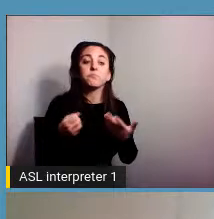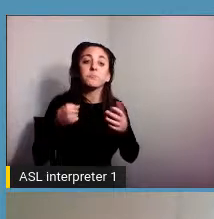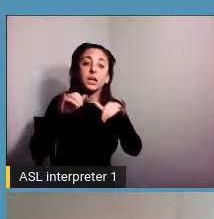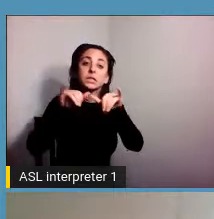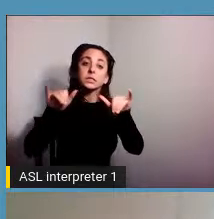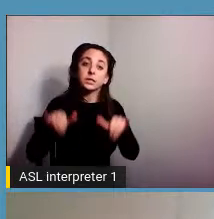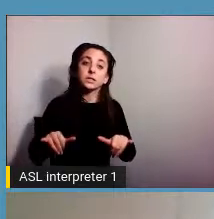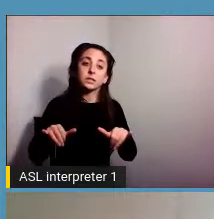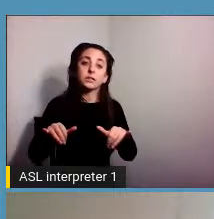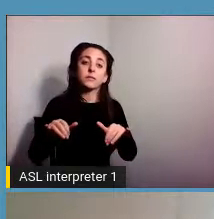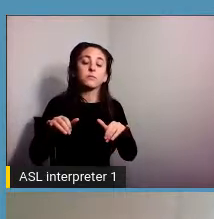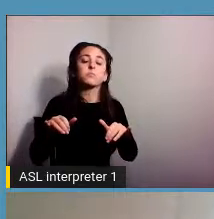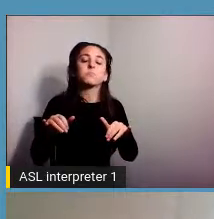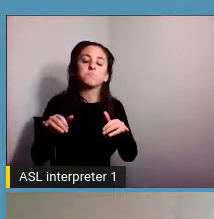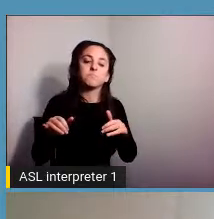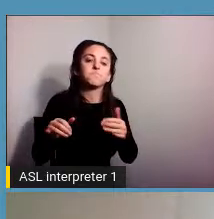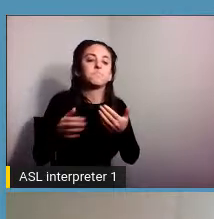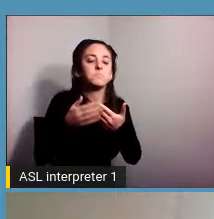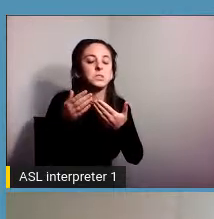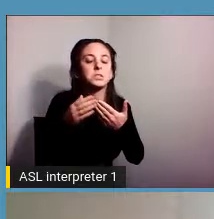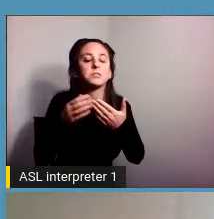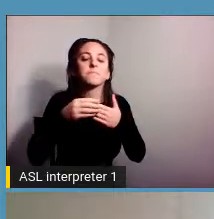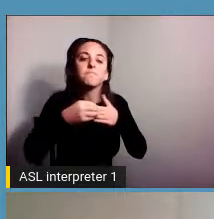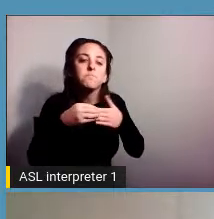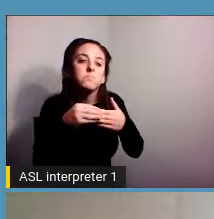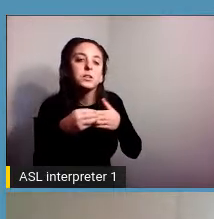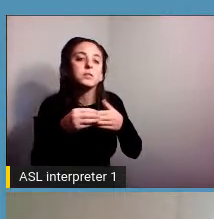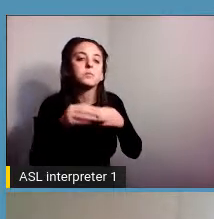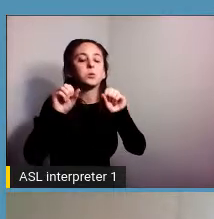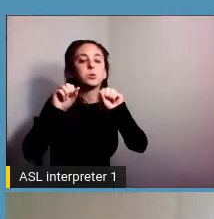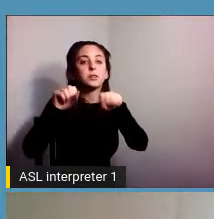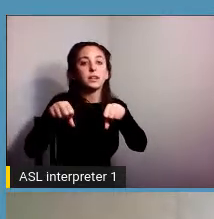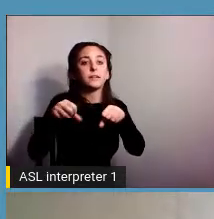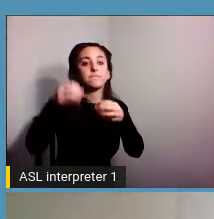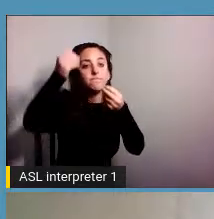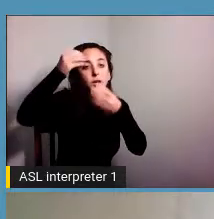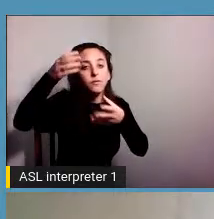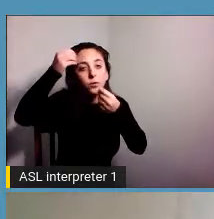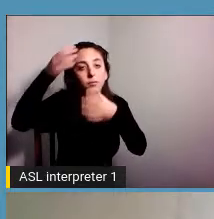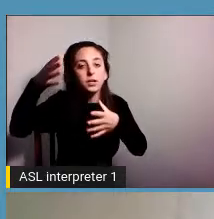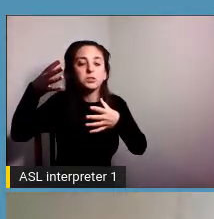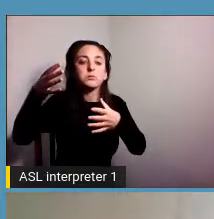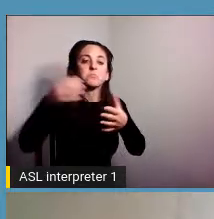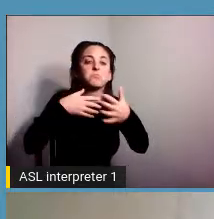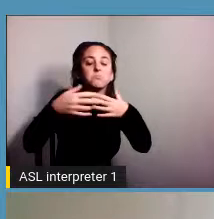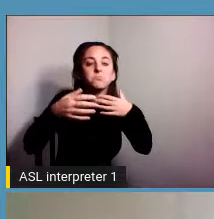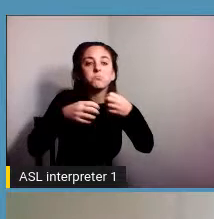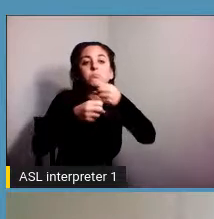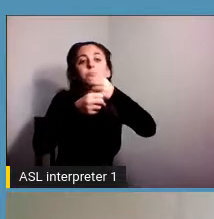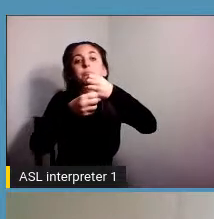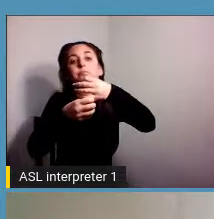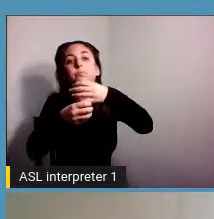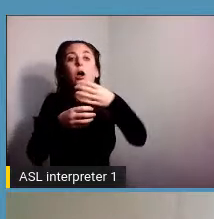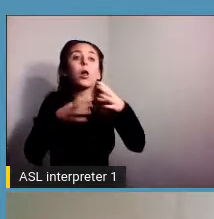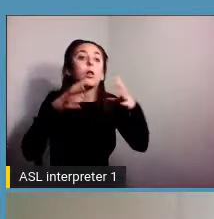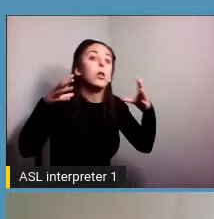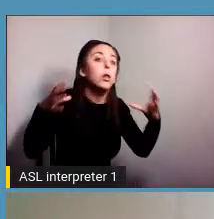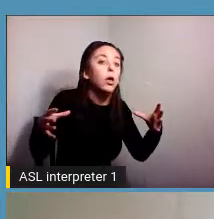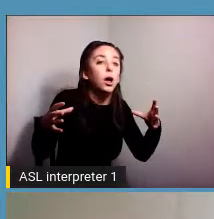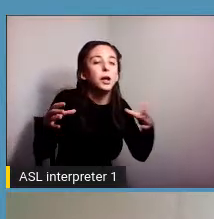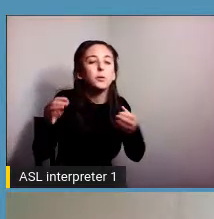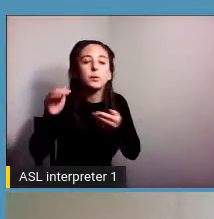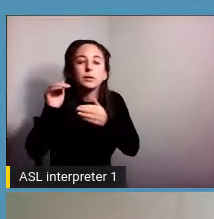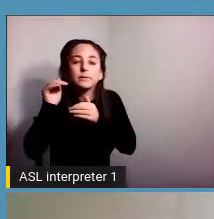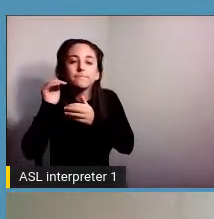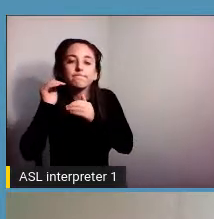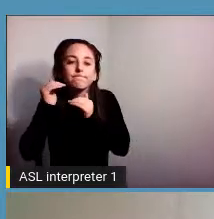so you can enter as much or as little information as you like. It's not yet translated to other languages,